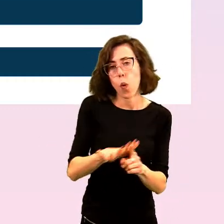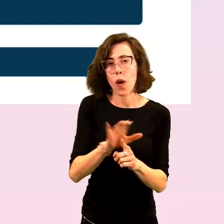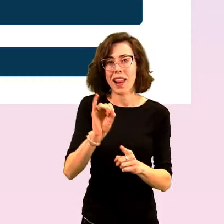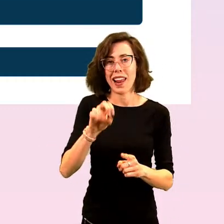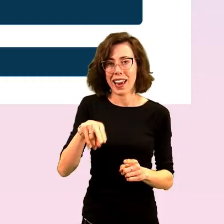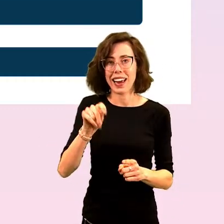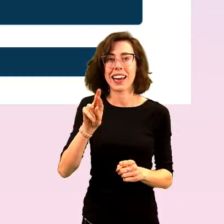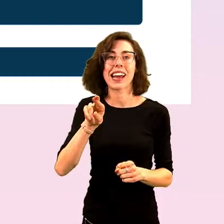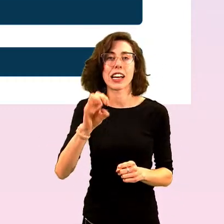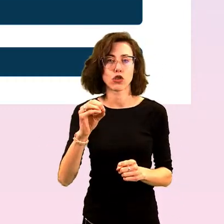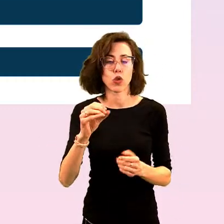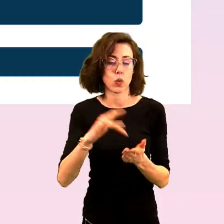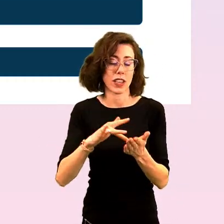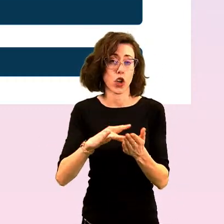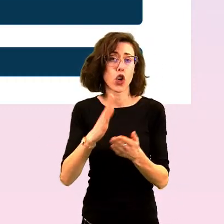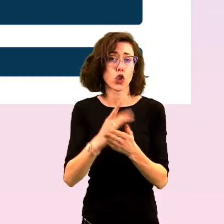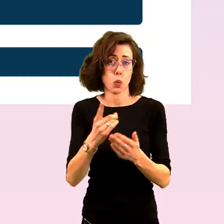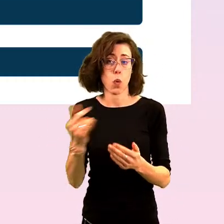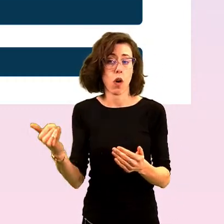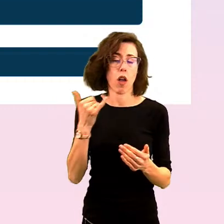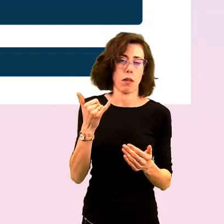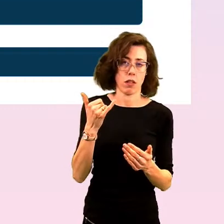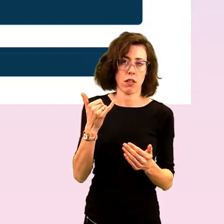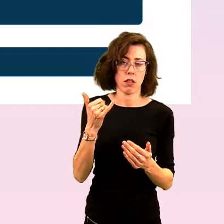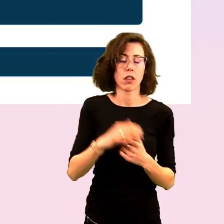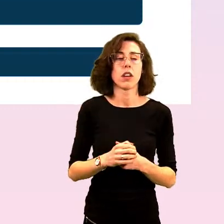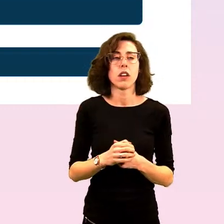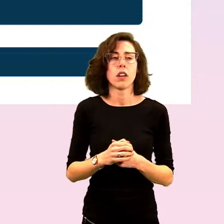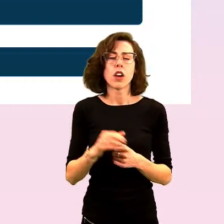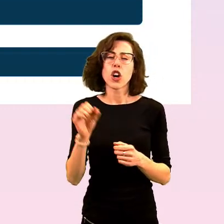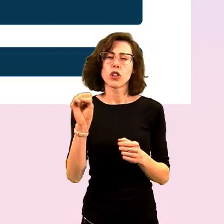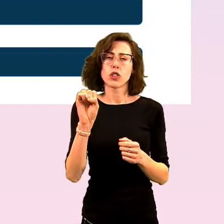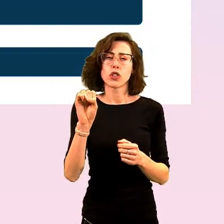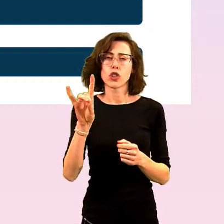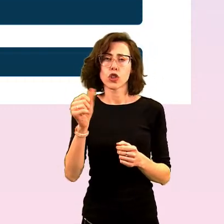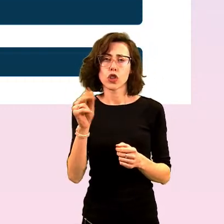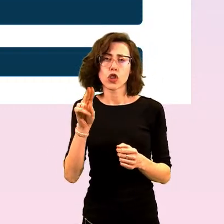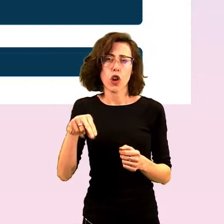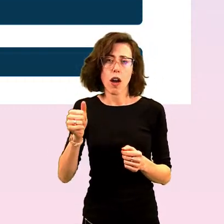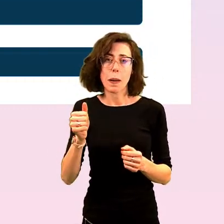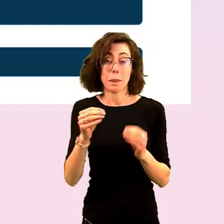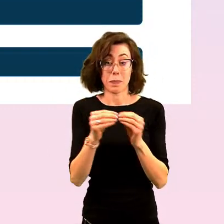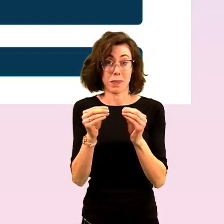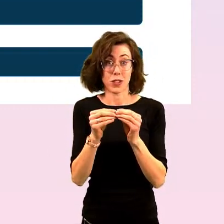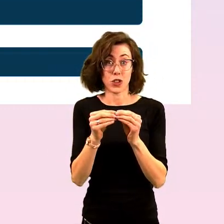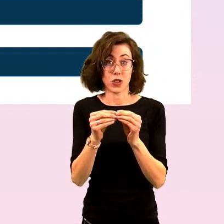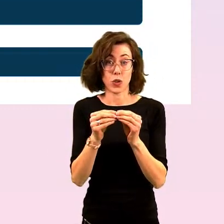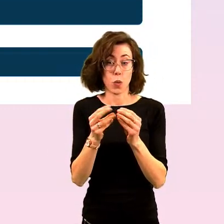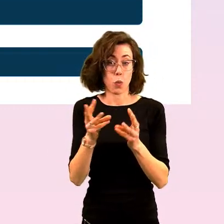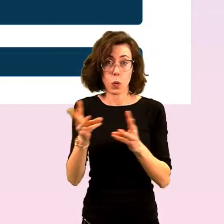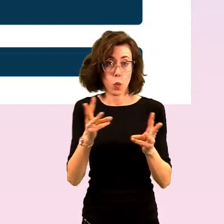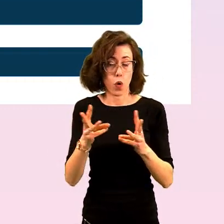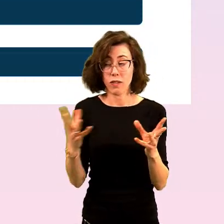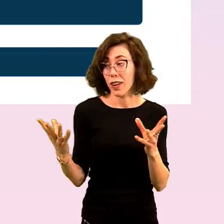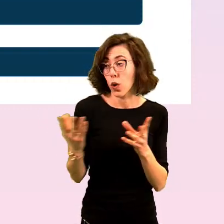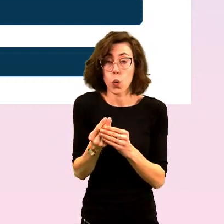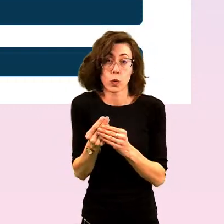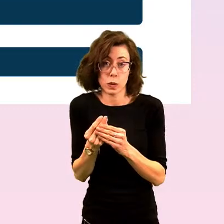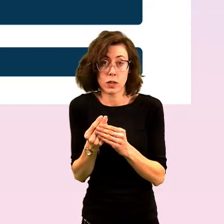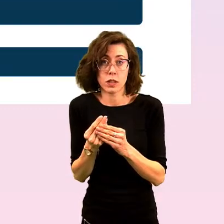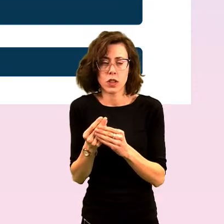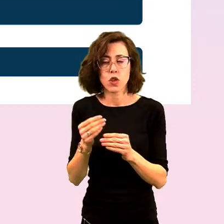back. So Shauna spoke about the fact that we work very closely with each other. So on Shauna's side,